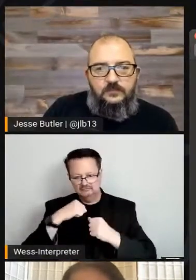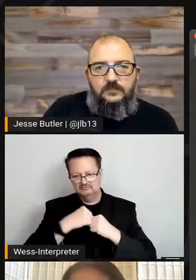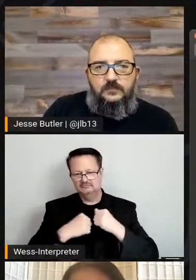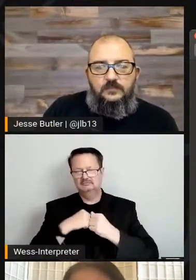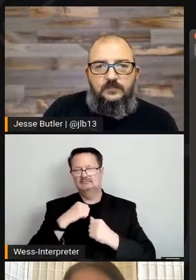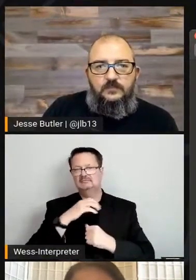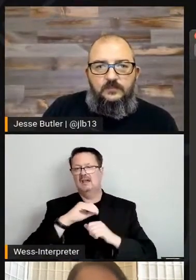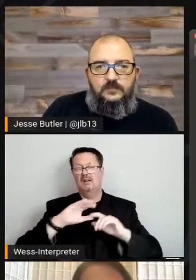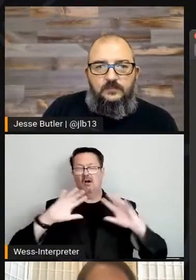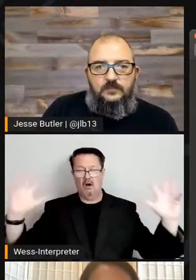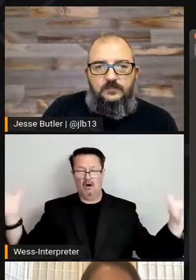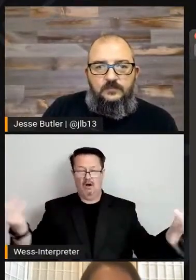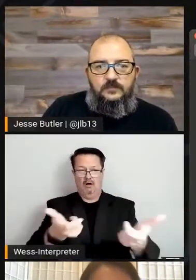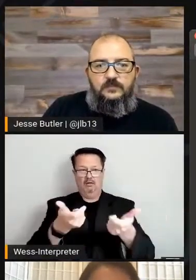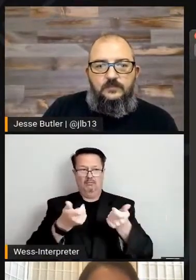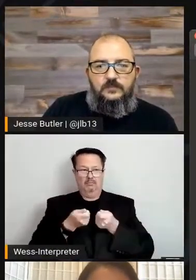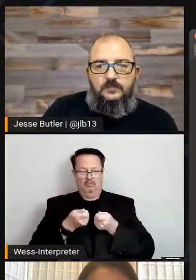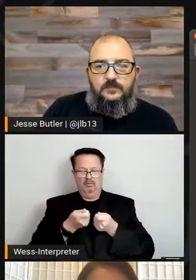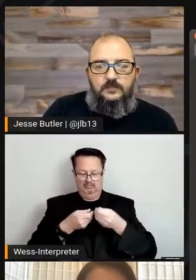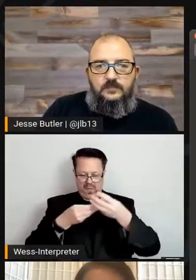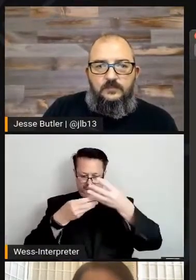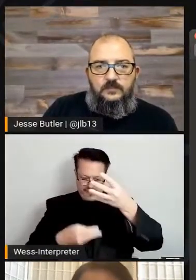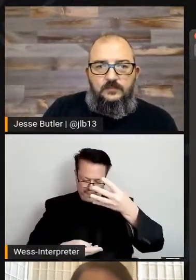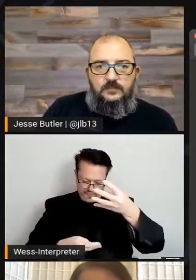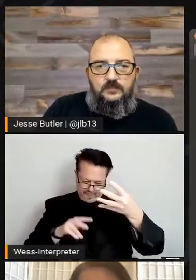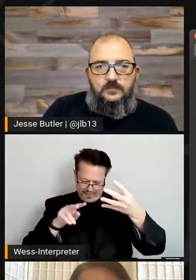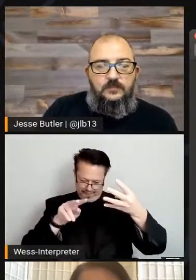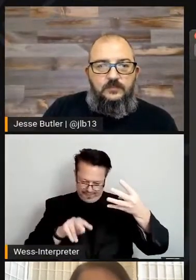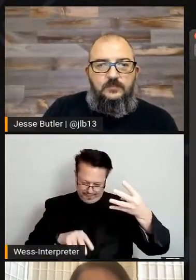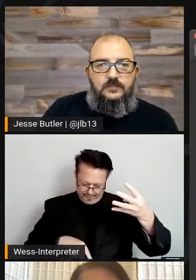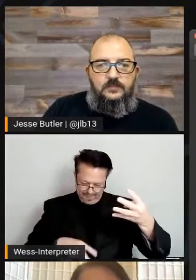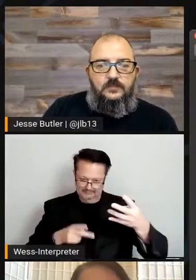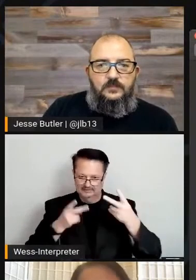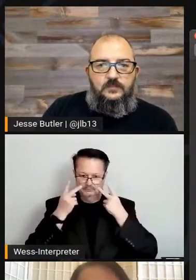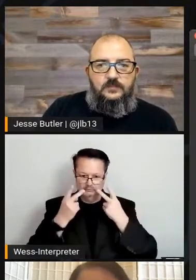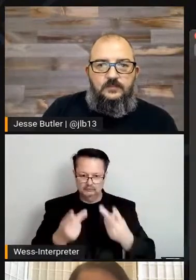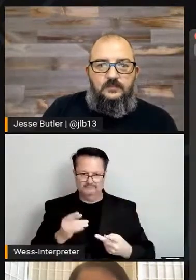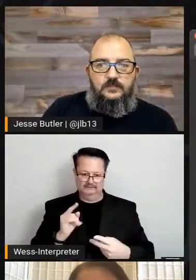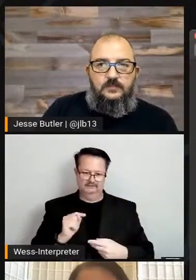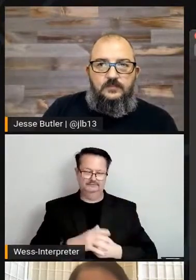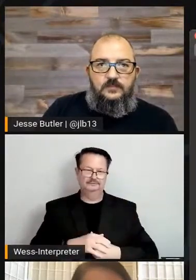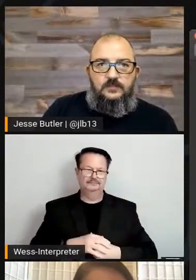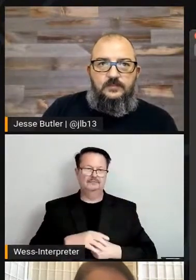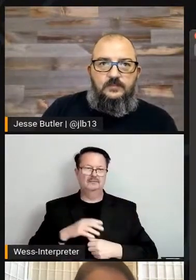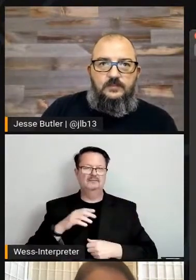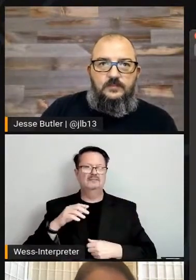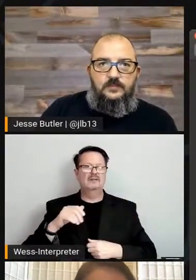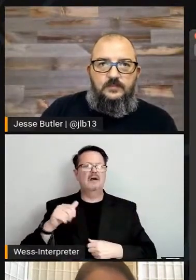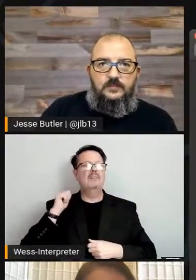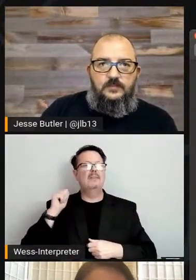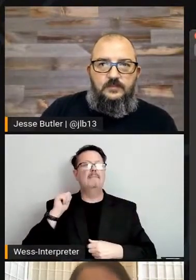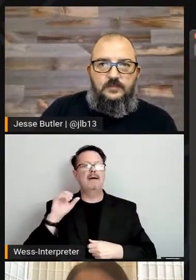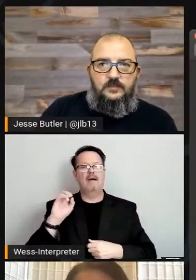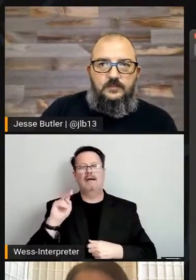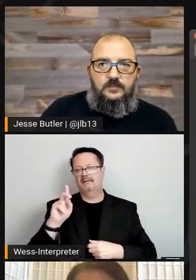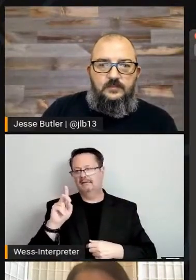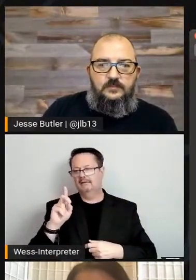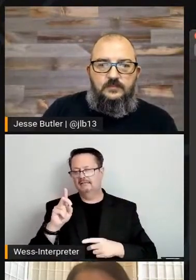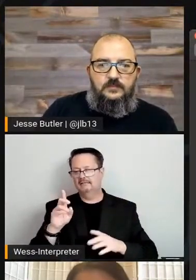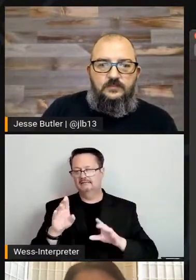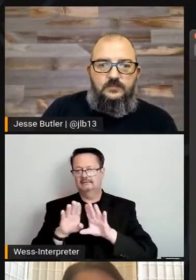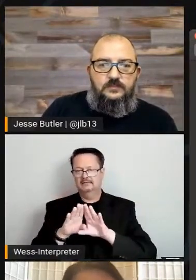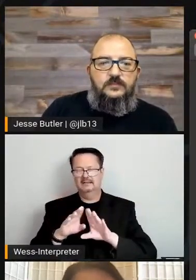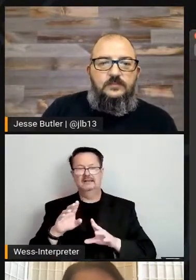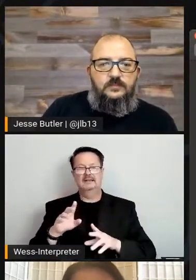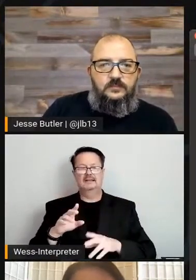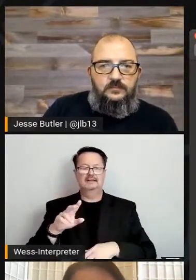all that telemetry data and be able to, observe it on the back end of it. It's vendor neutral,